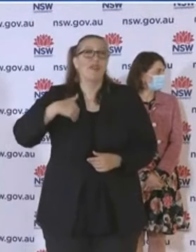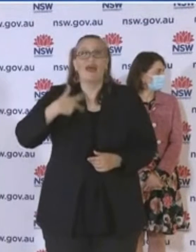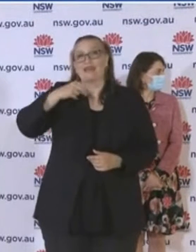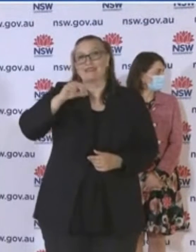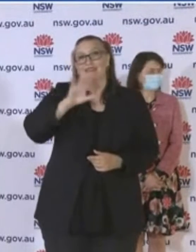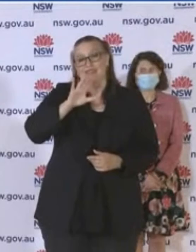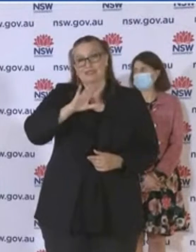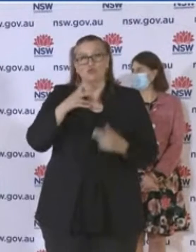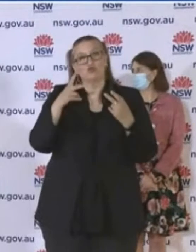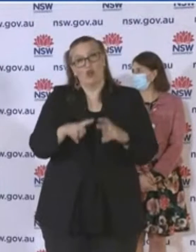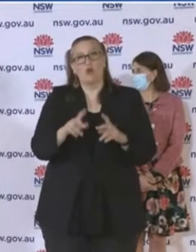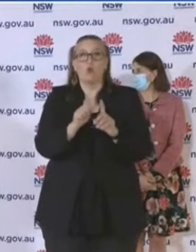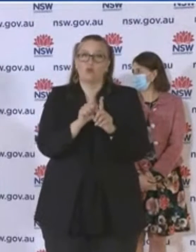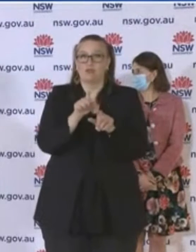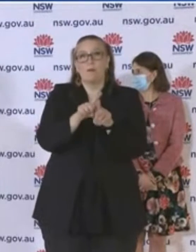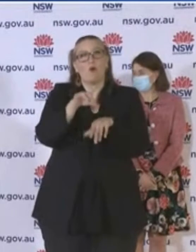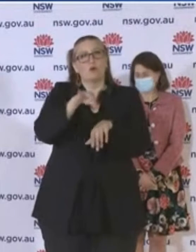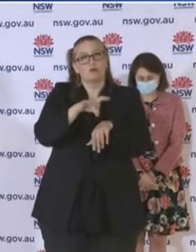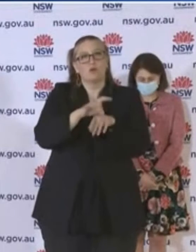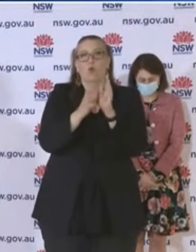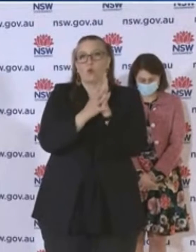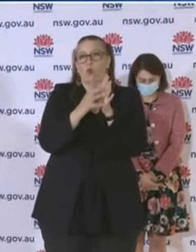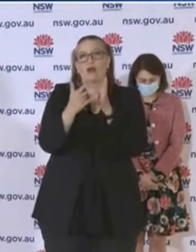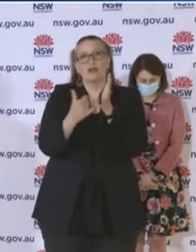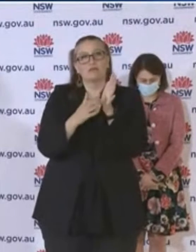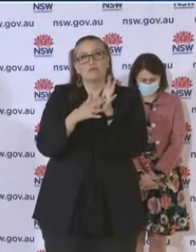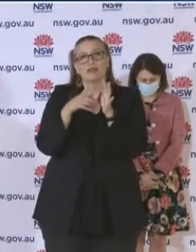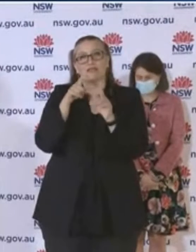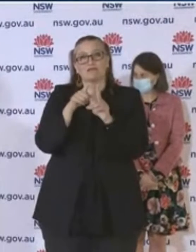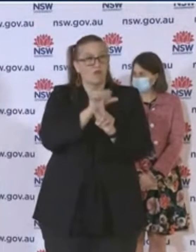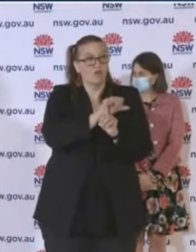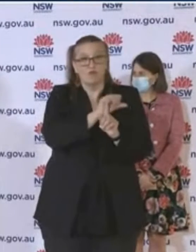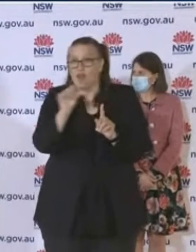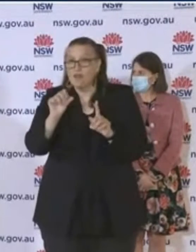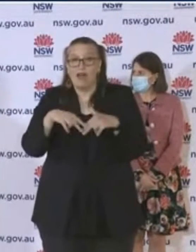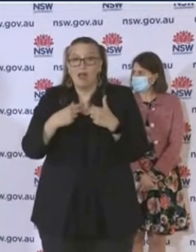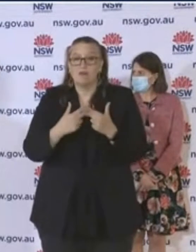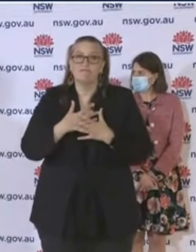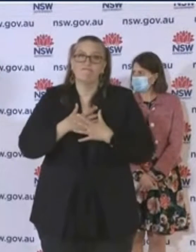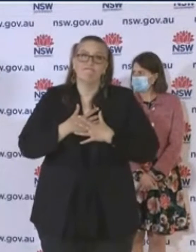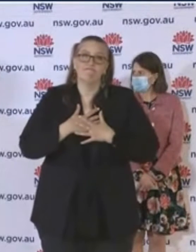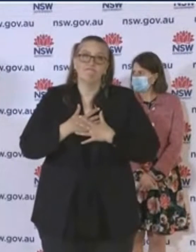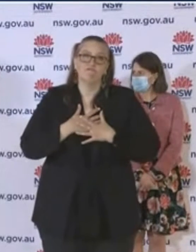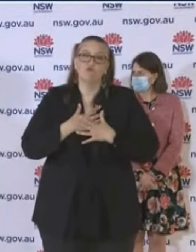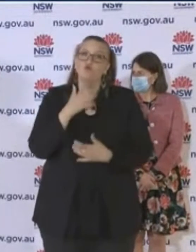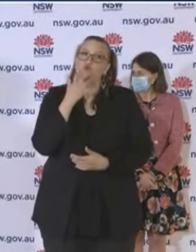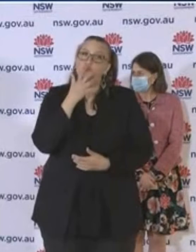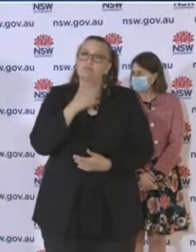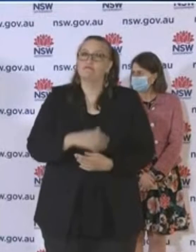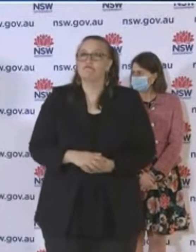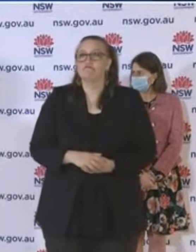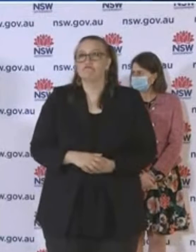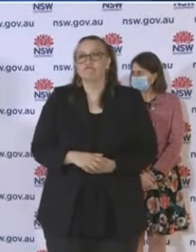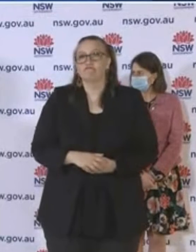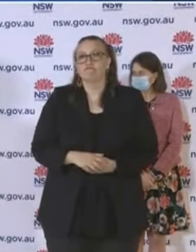Hospital. I express my deepest sympathy for the families and friends of these people who have died. We continue to see the